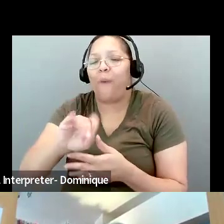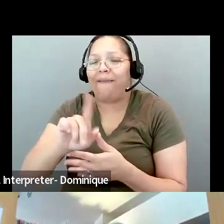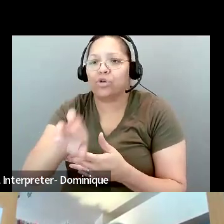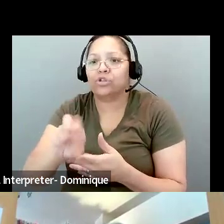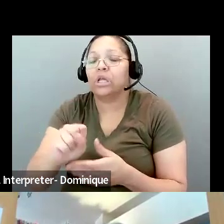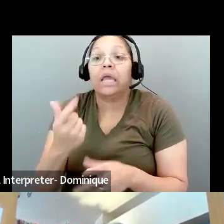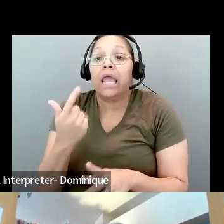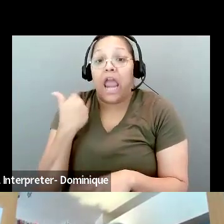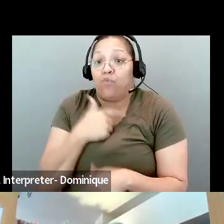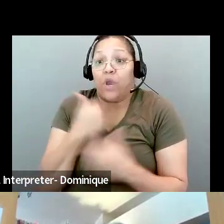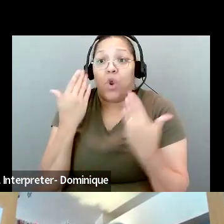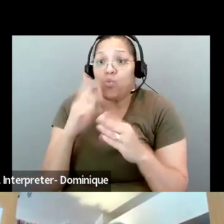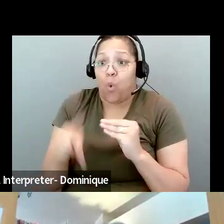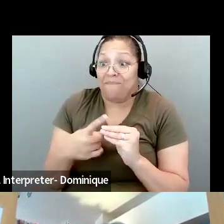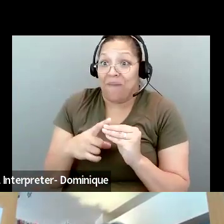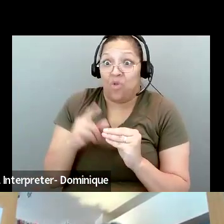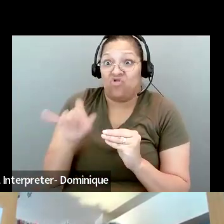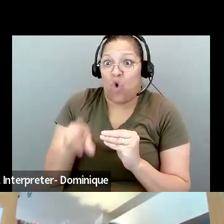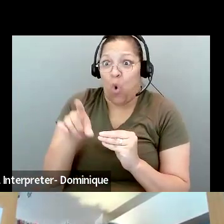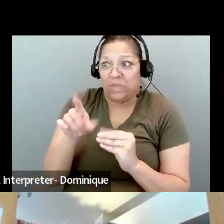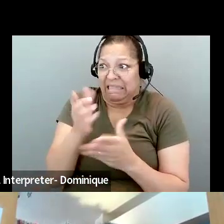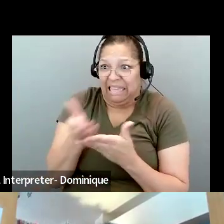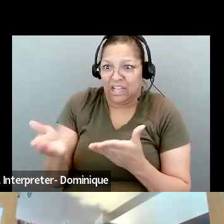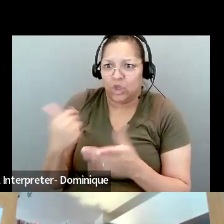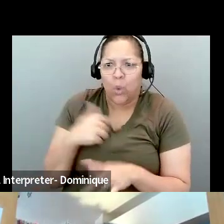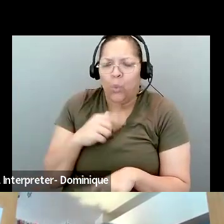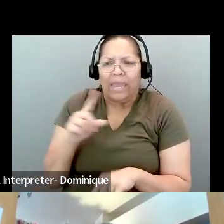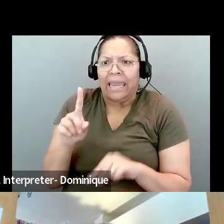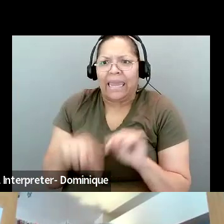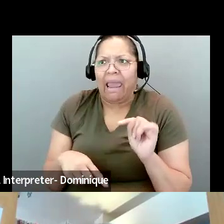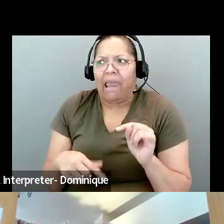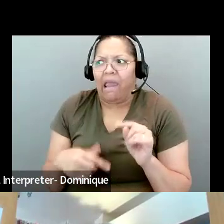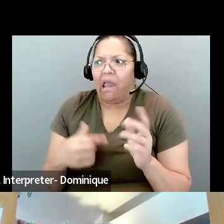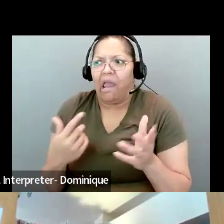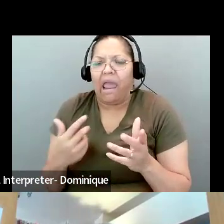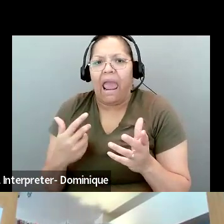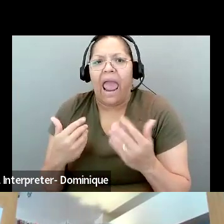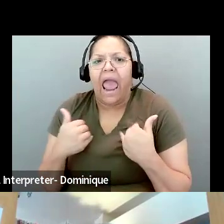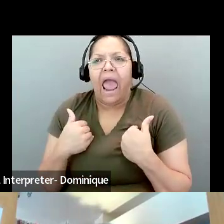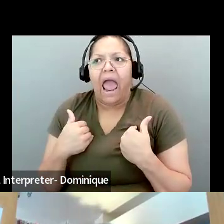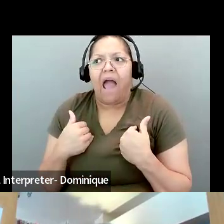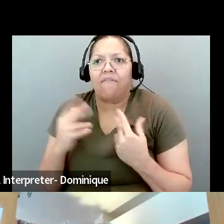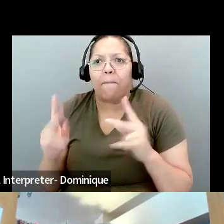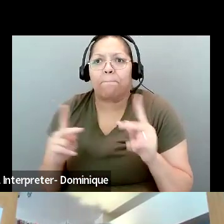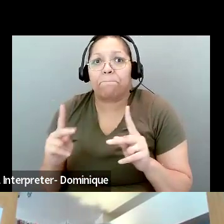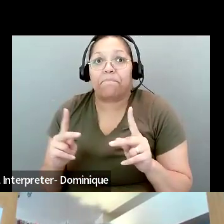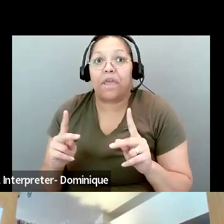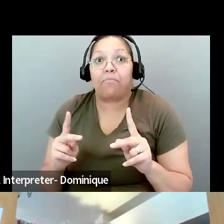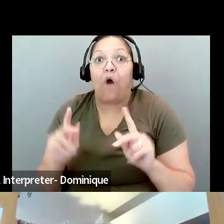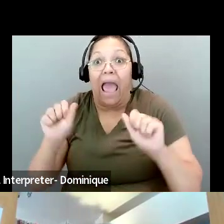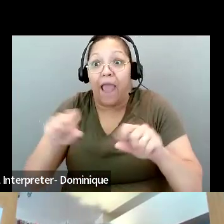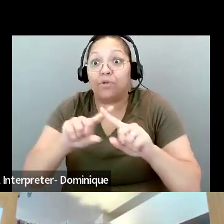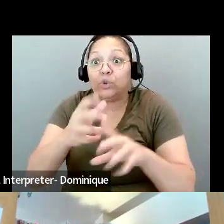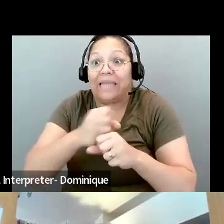we don't know about these things, and we can't have people be able to even get a waiver then that can